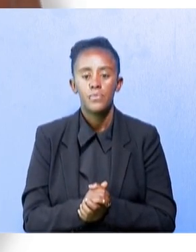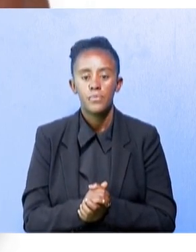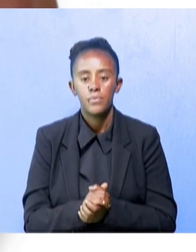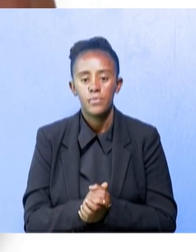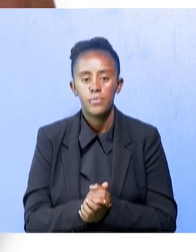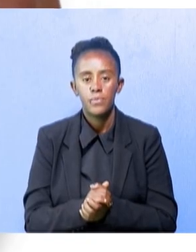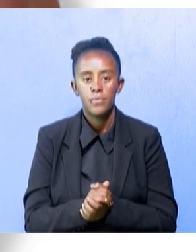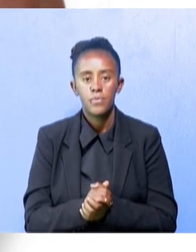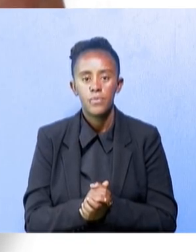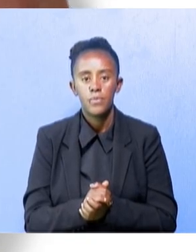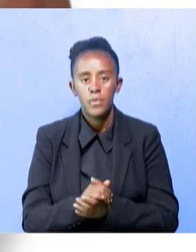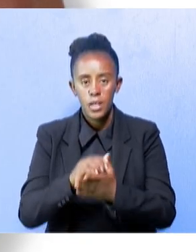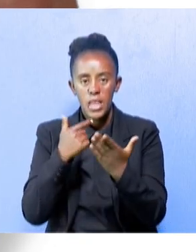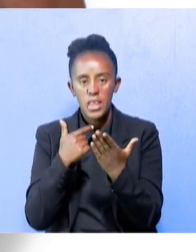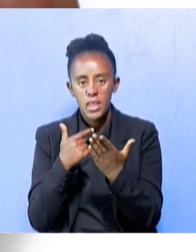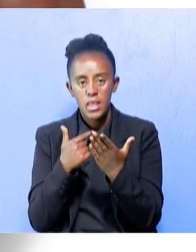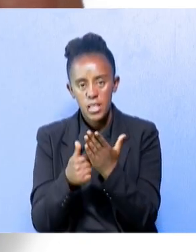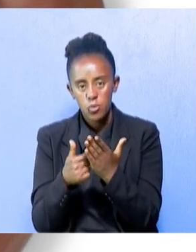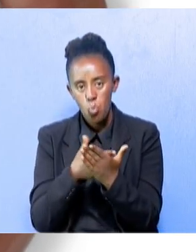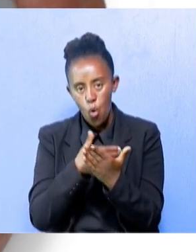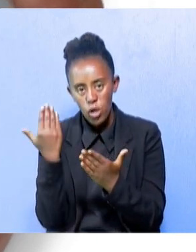This morning.